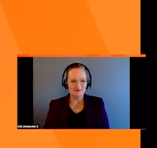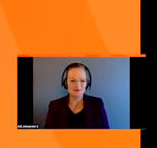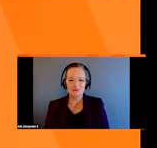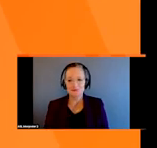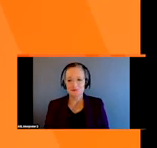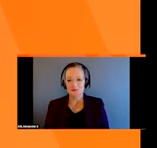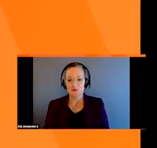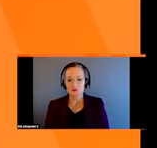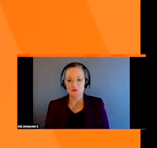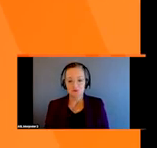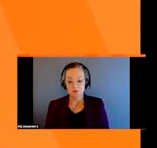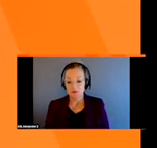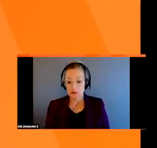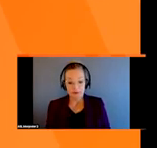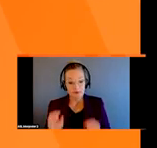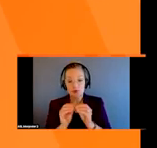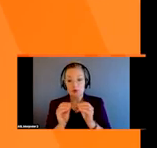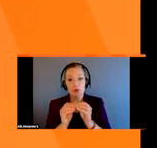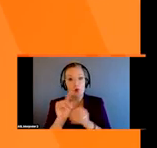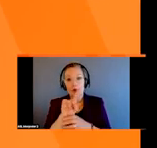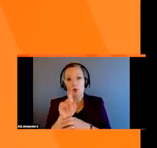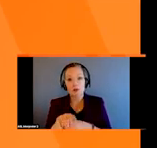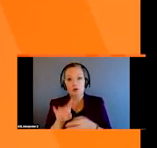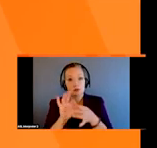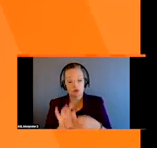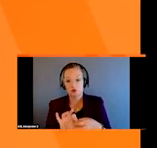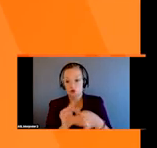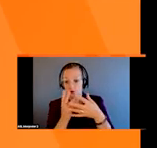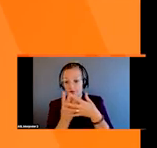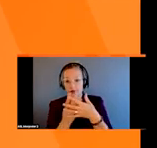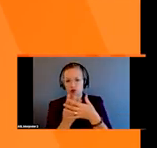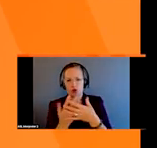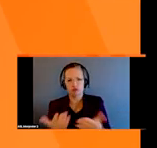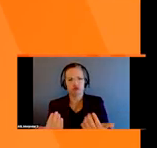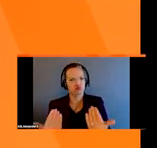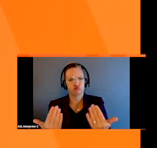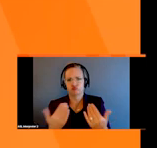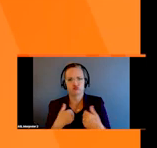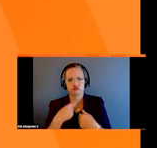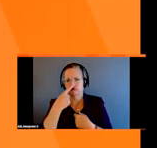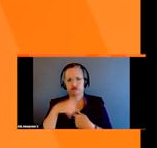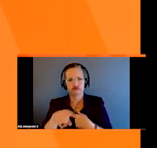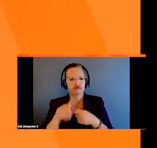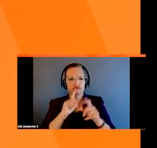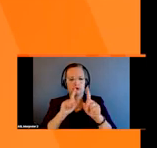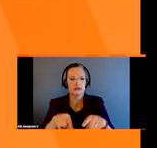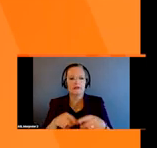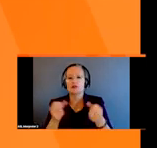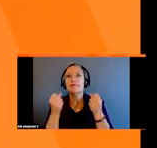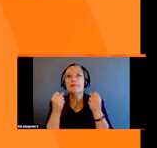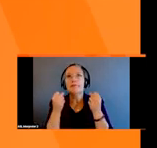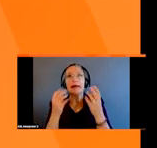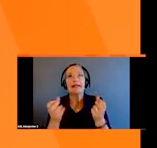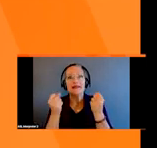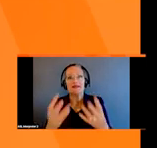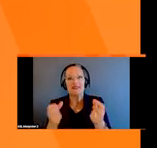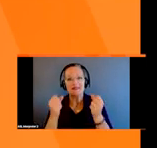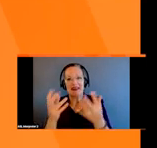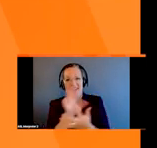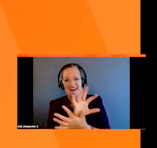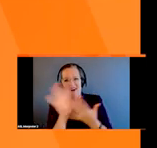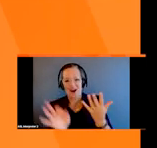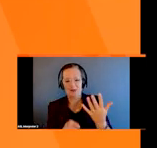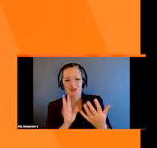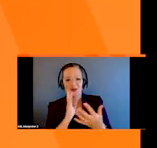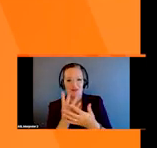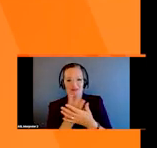And if there are any other questions about filters, I'm happy to answer those because there are lots and lots of filters. Many, many, many. I would